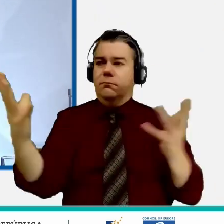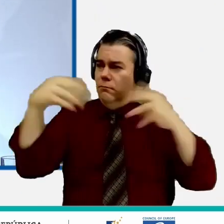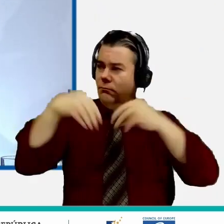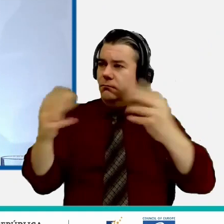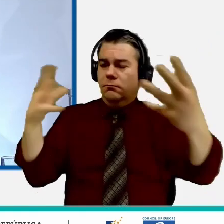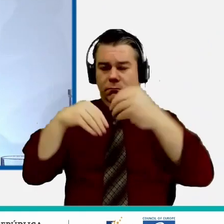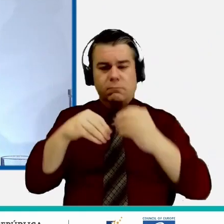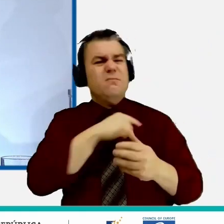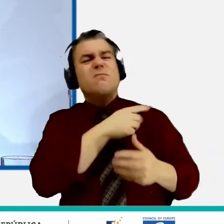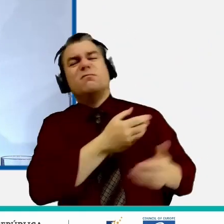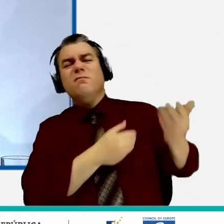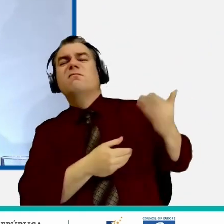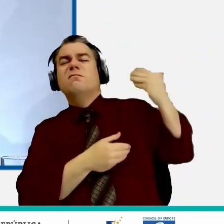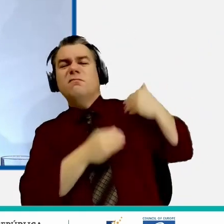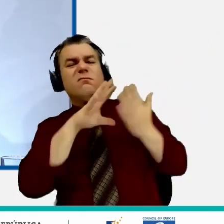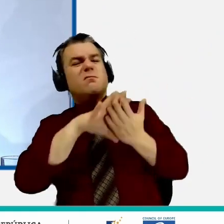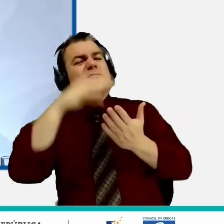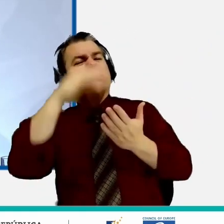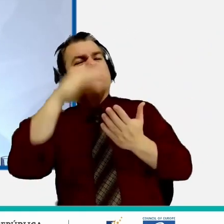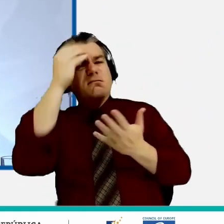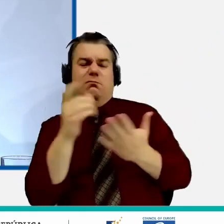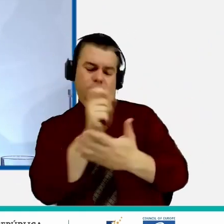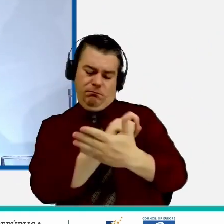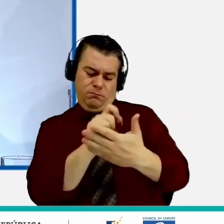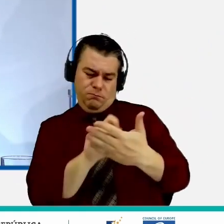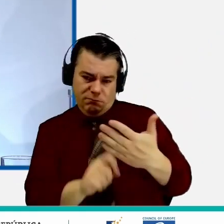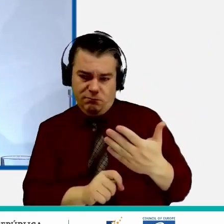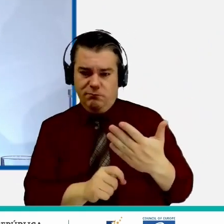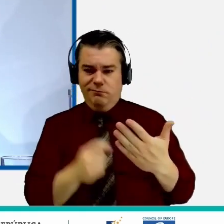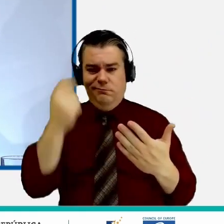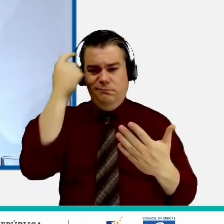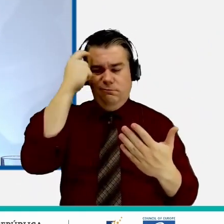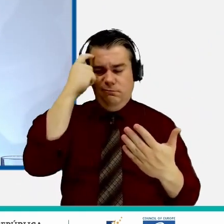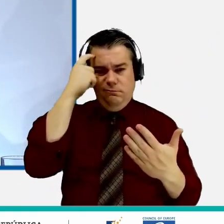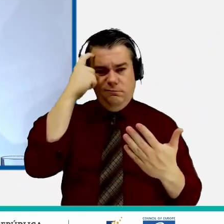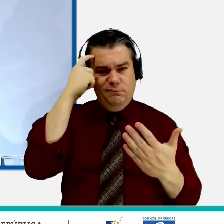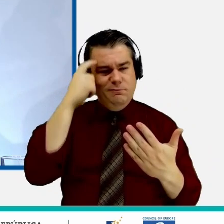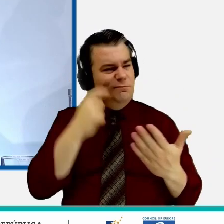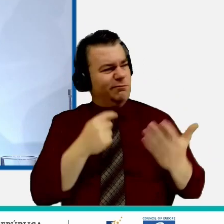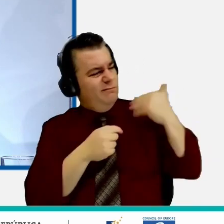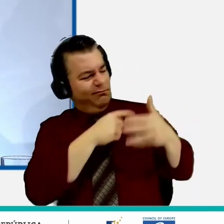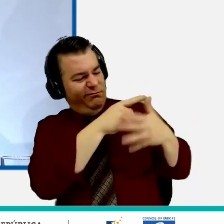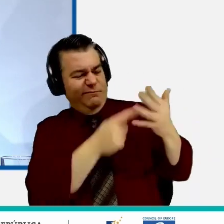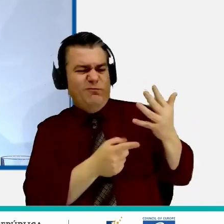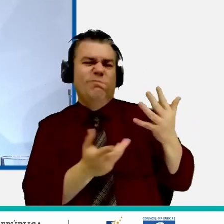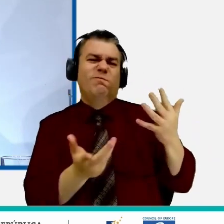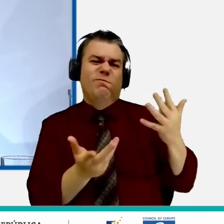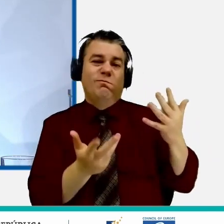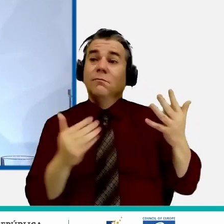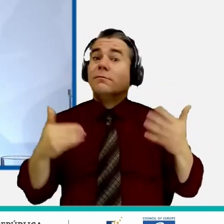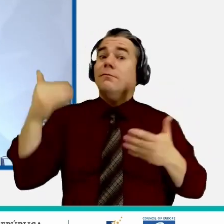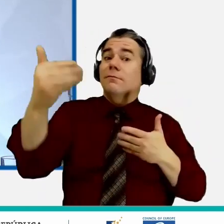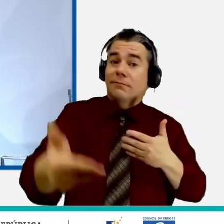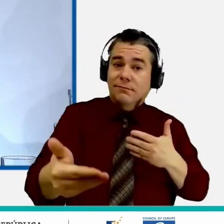previous experience and see what was the feedback on the previous roadmap so that the new one addresses